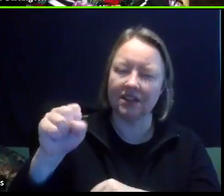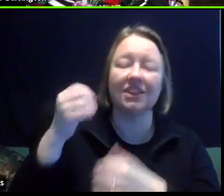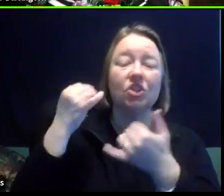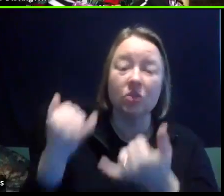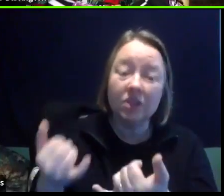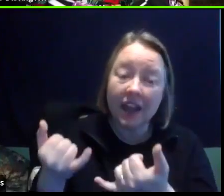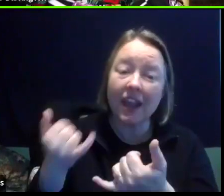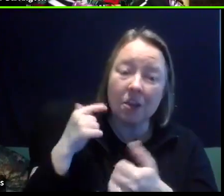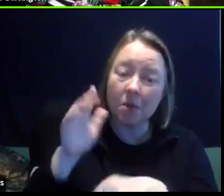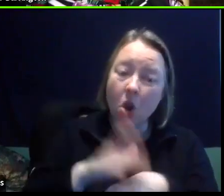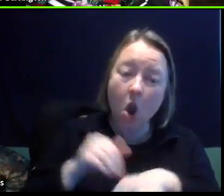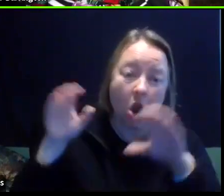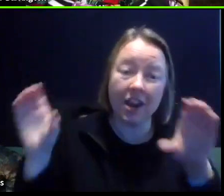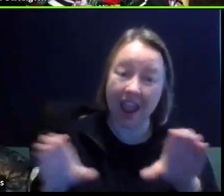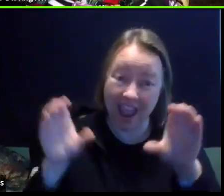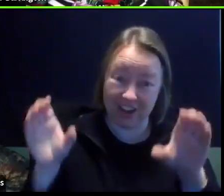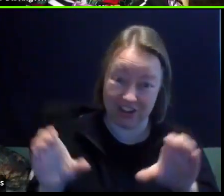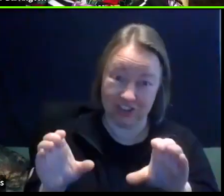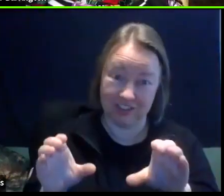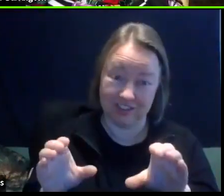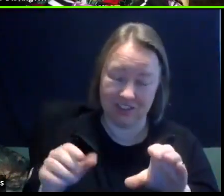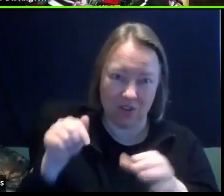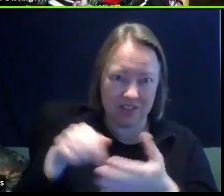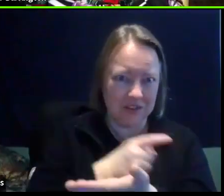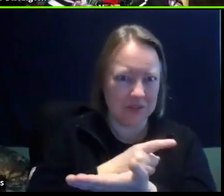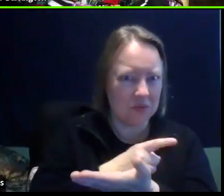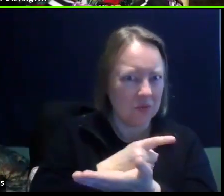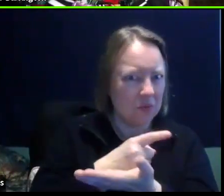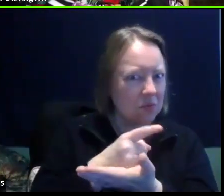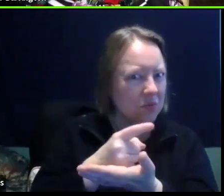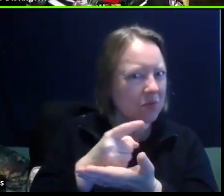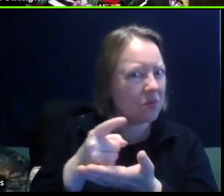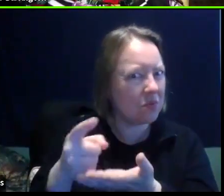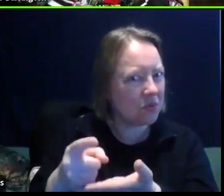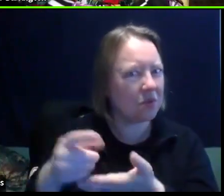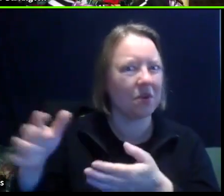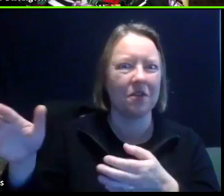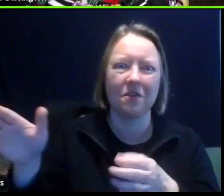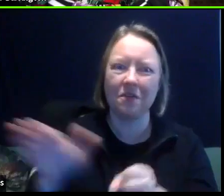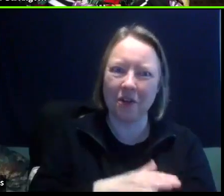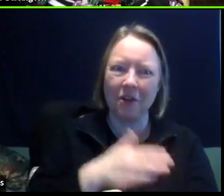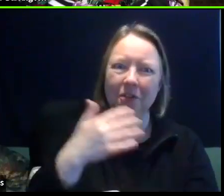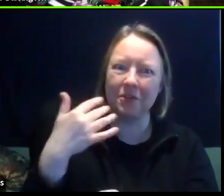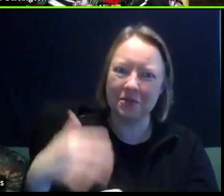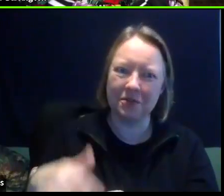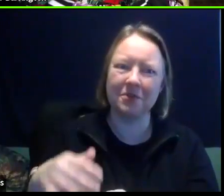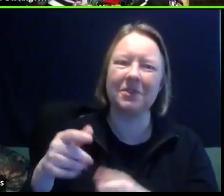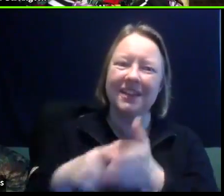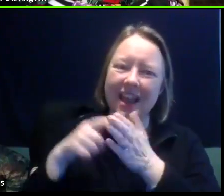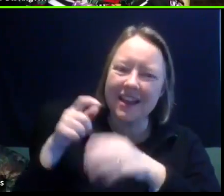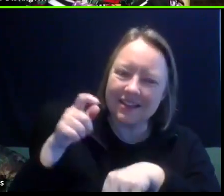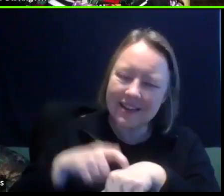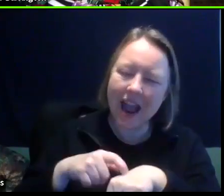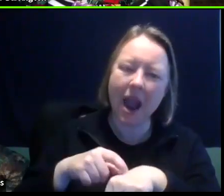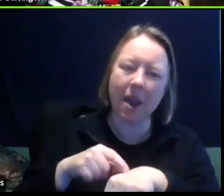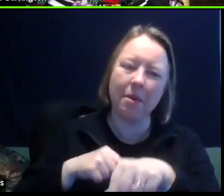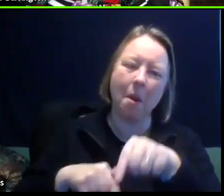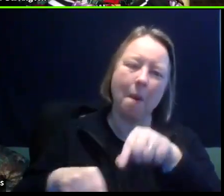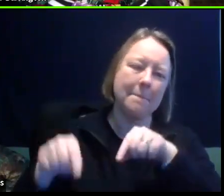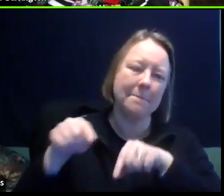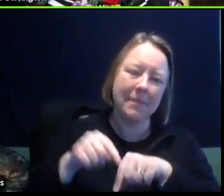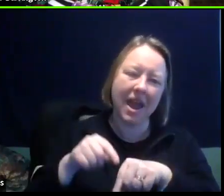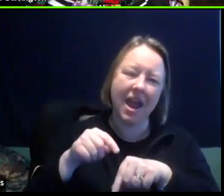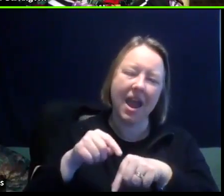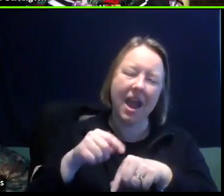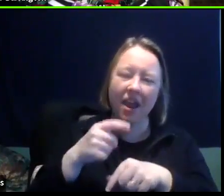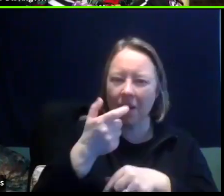action. So it has been a full week. I implore you to take the time to go back and check